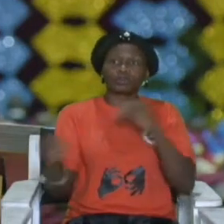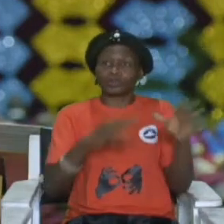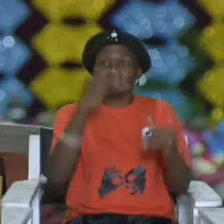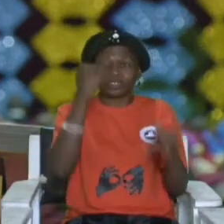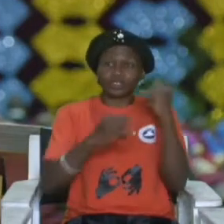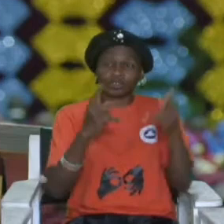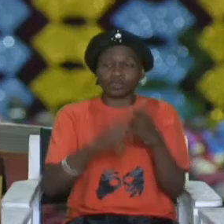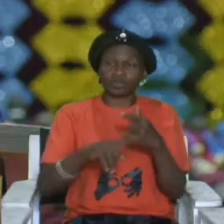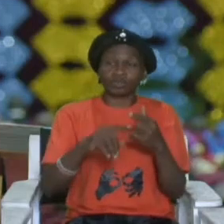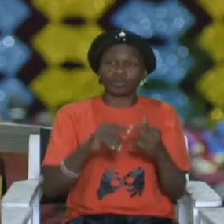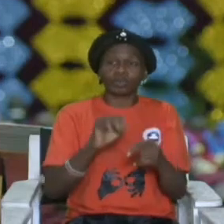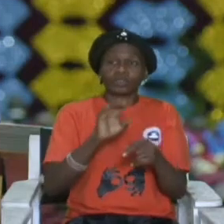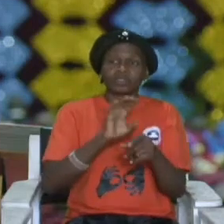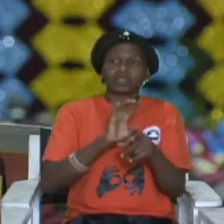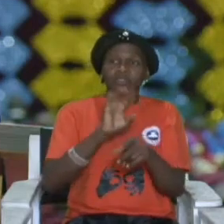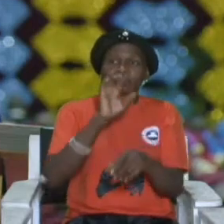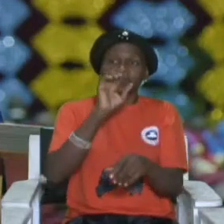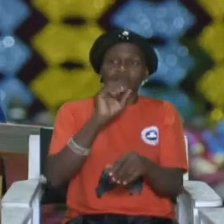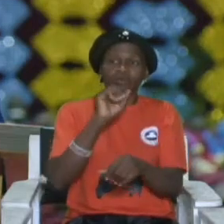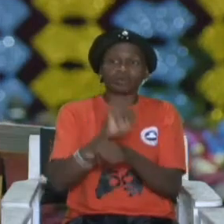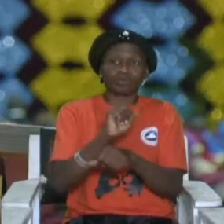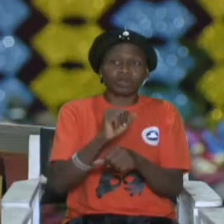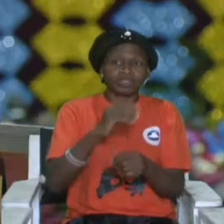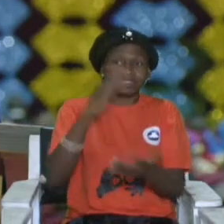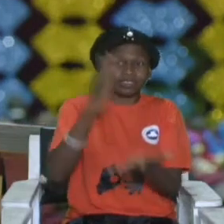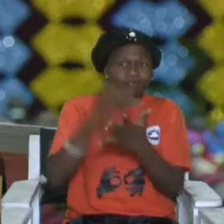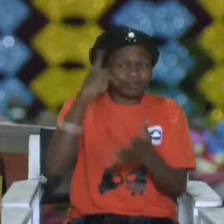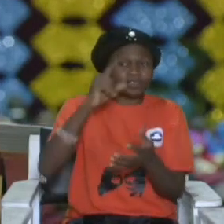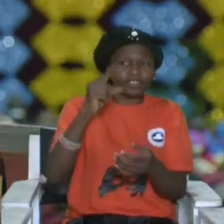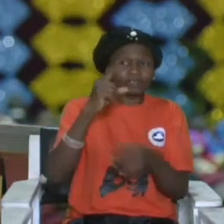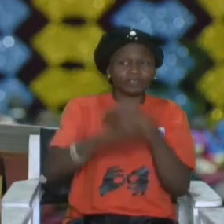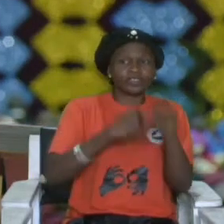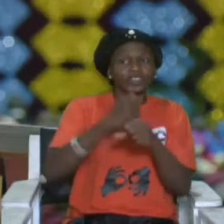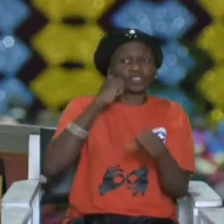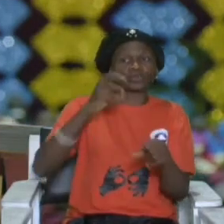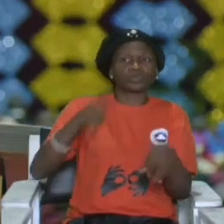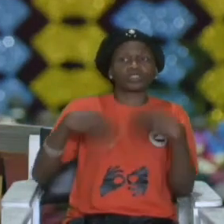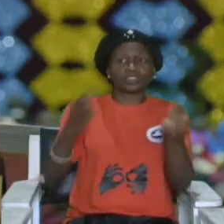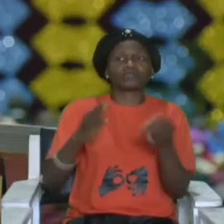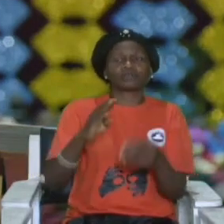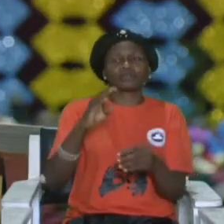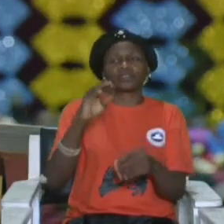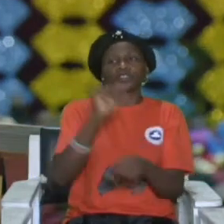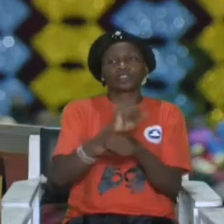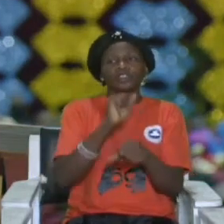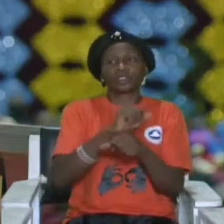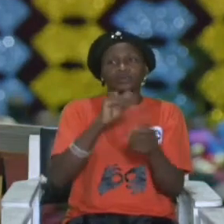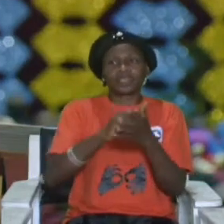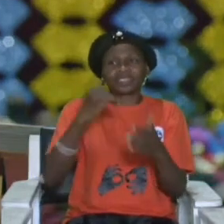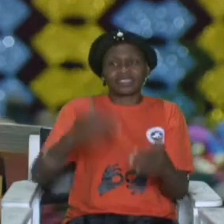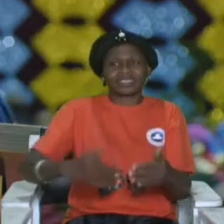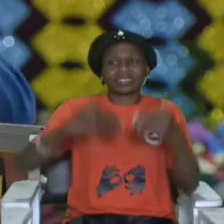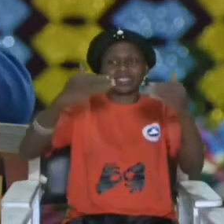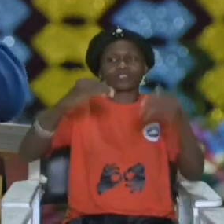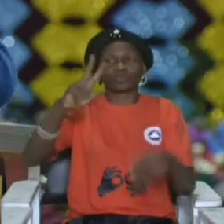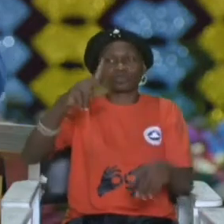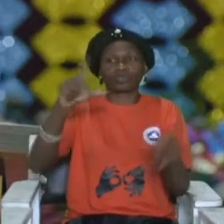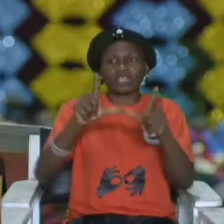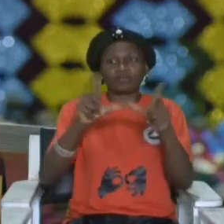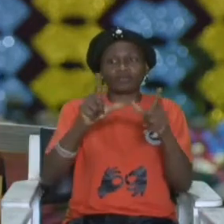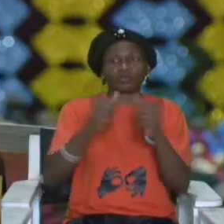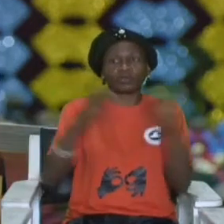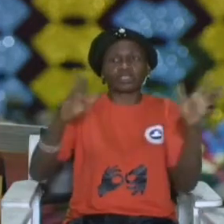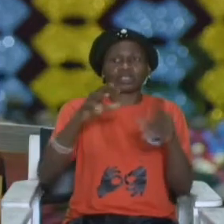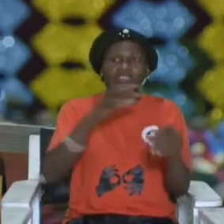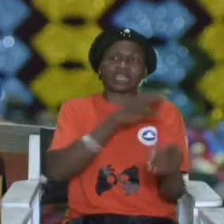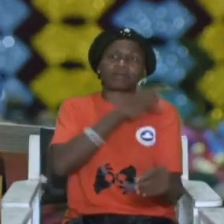career stagnation of 11 years. She was given a job role 2 levels higher than her present role without her applying for